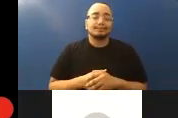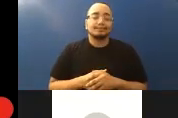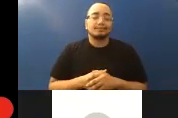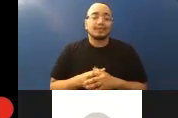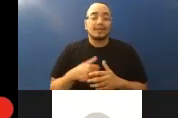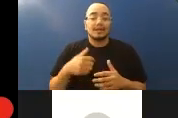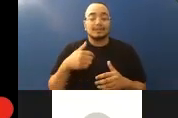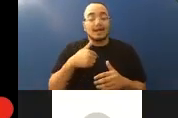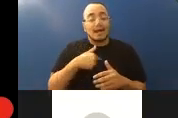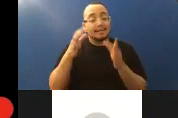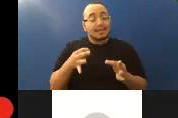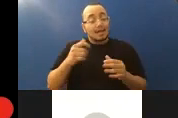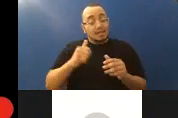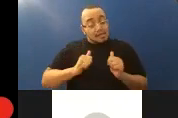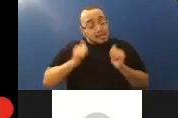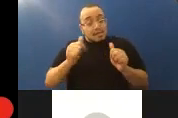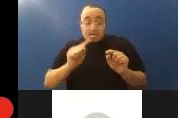so.